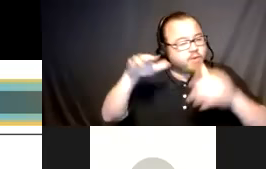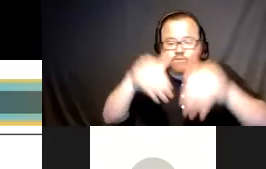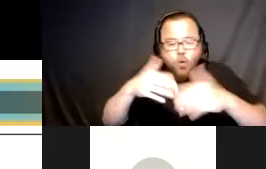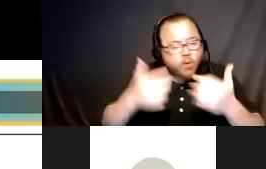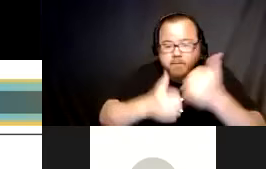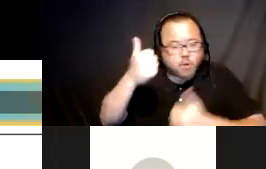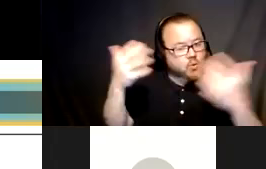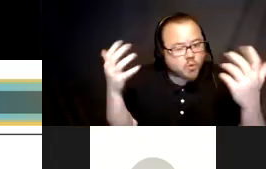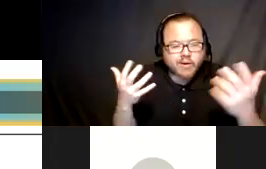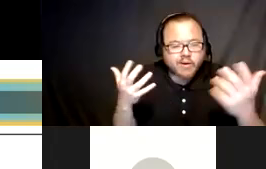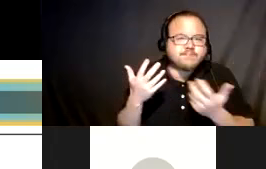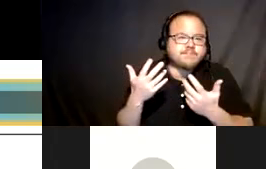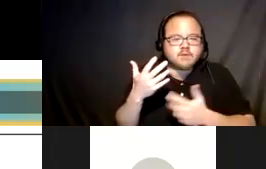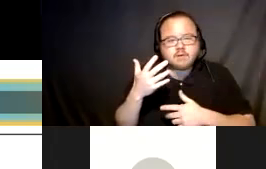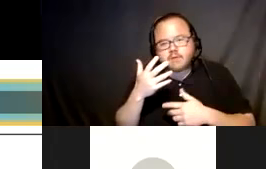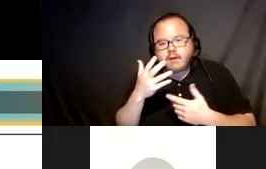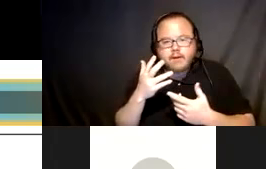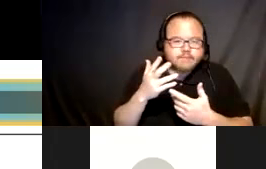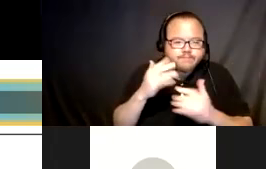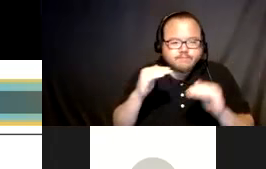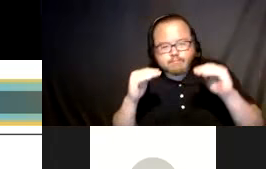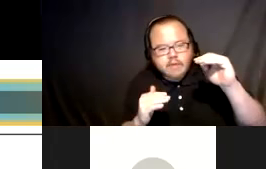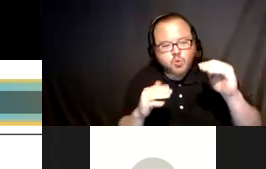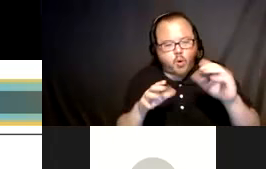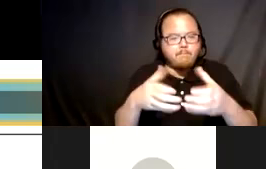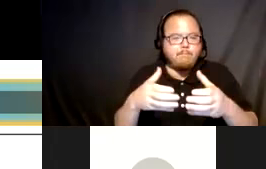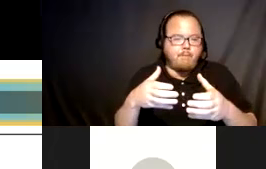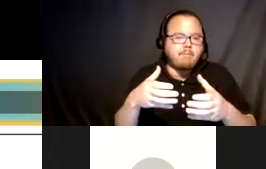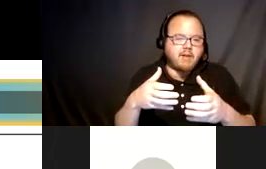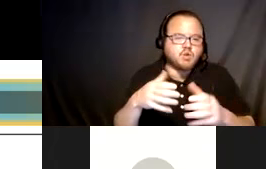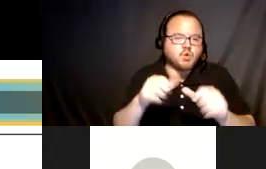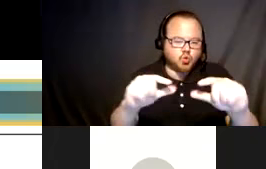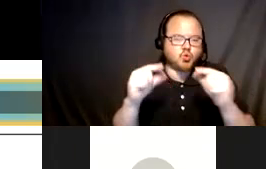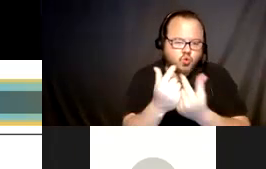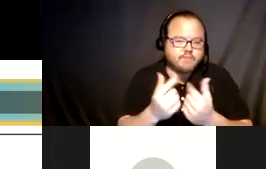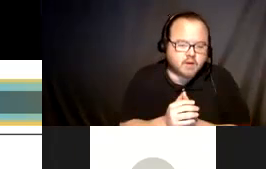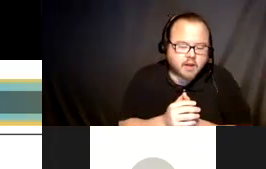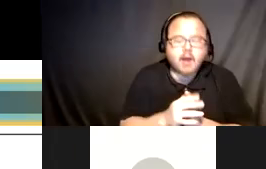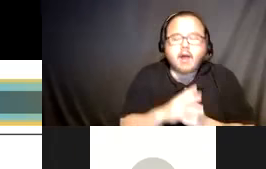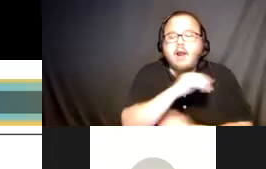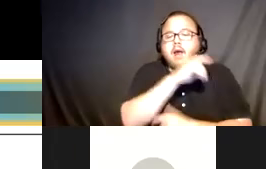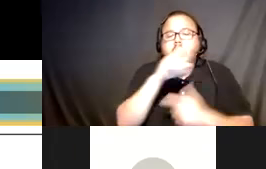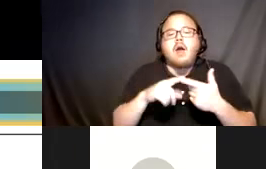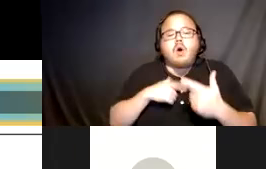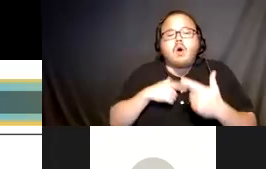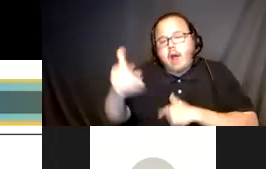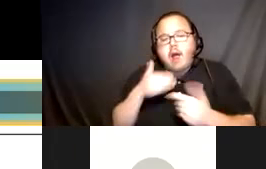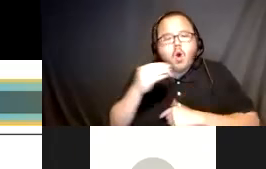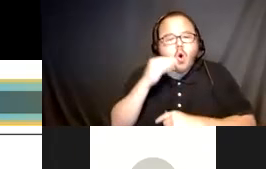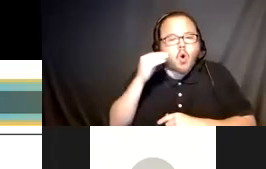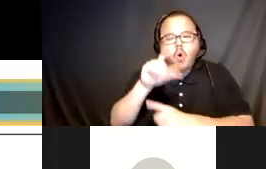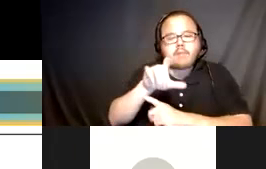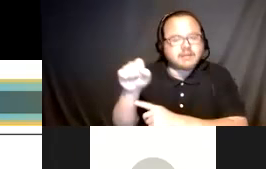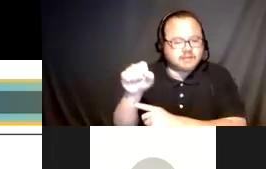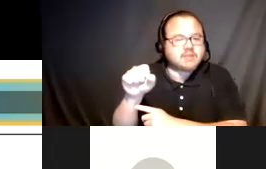some of our needier populations. We've also hired an additional homeless liaison.